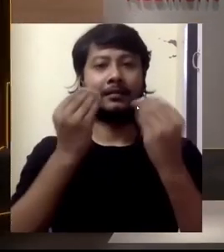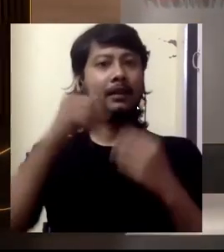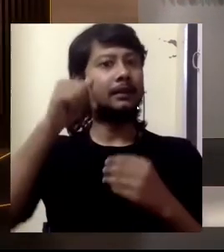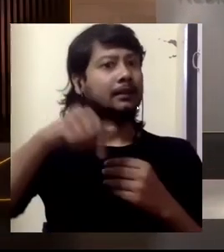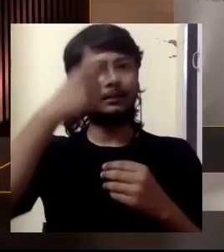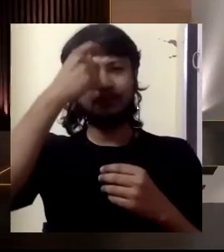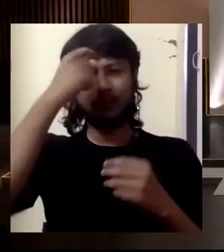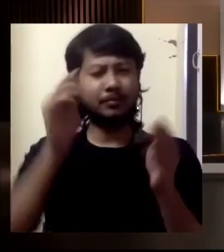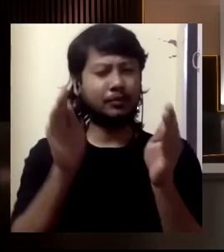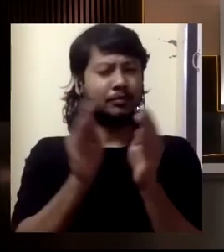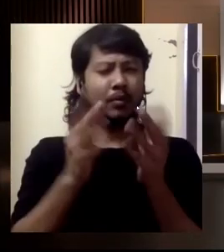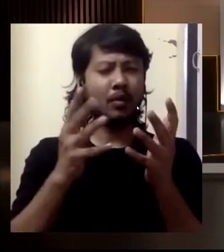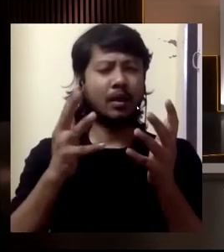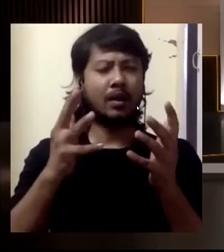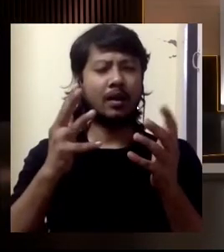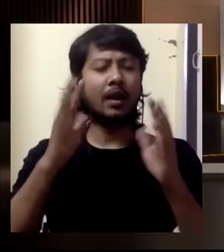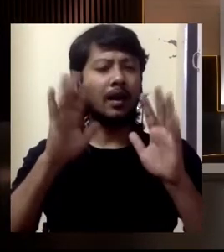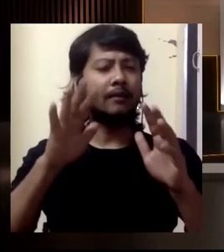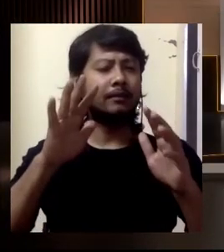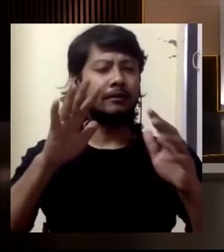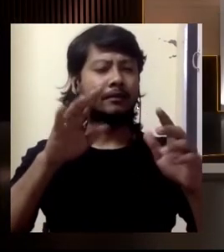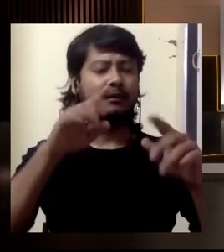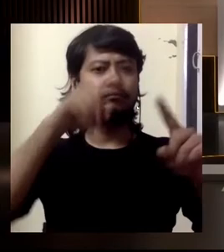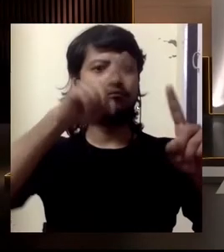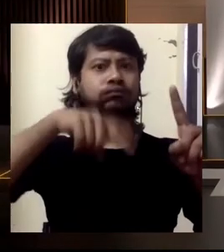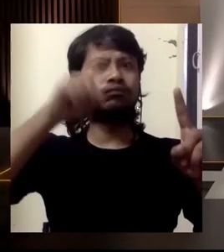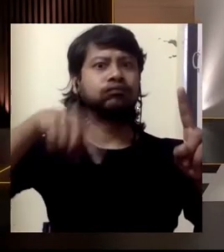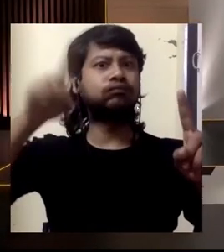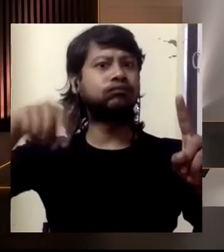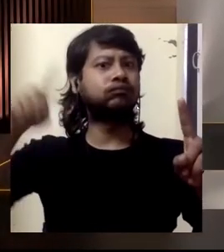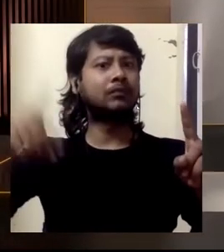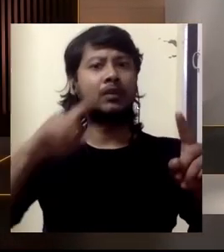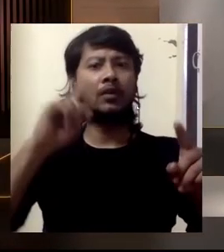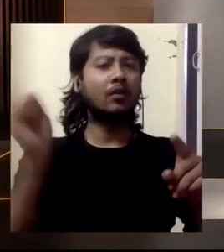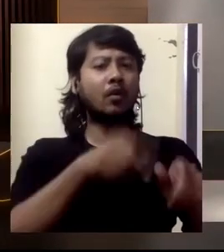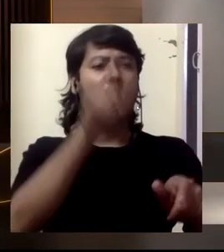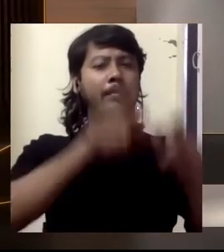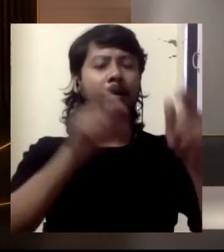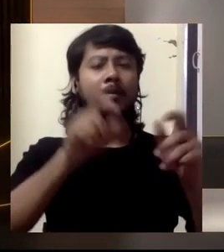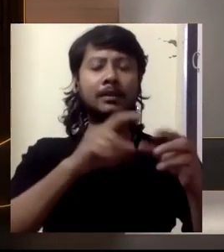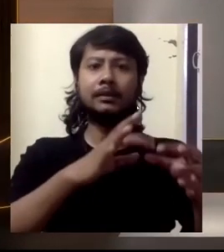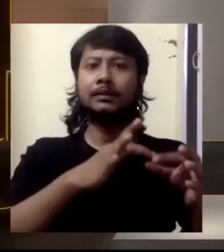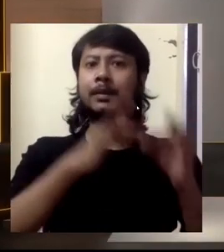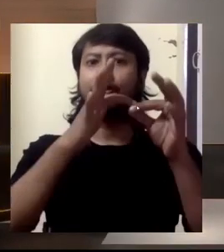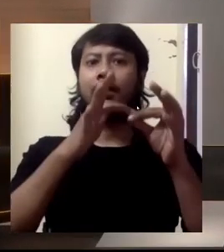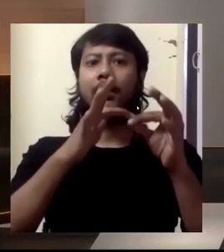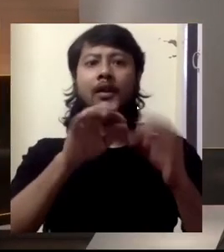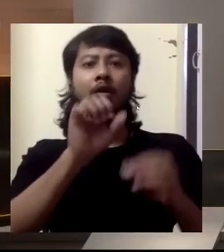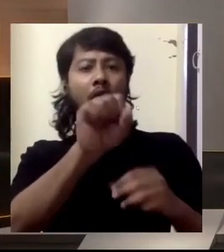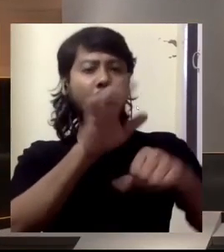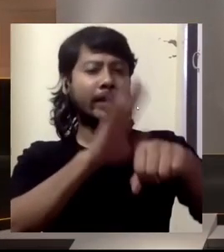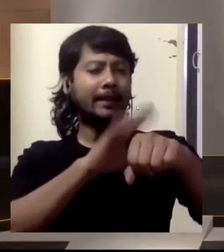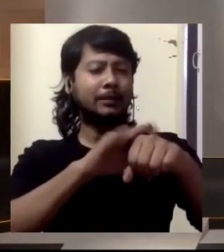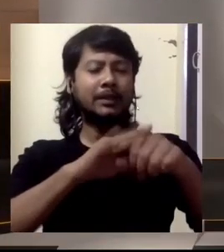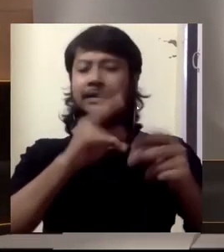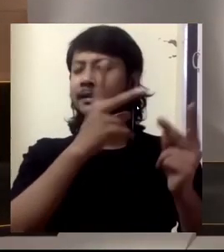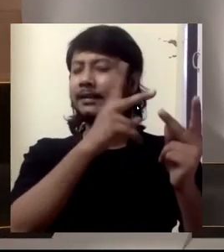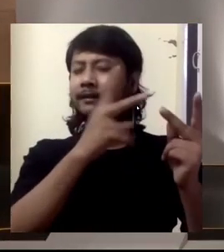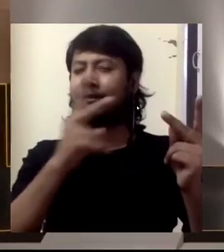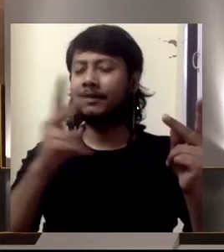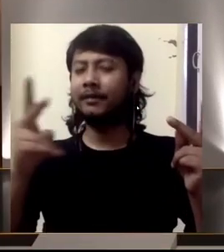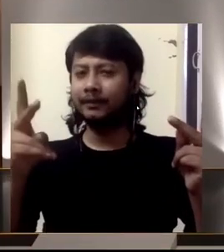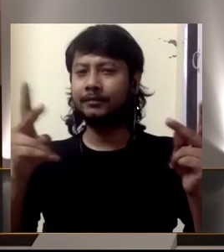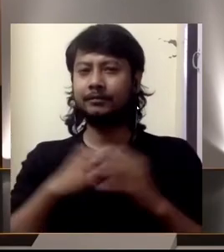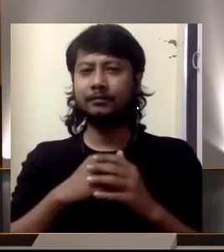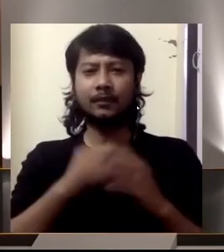so many dimensions, everybody's needs are different, every user is different, everybody's story is different. How can we think about